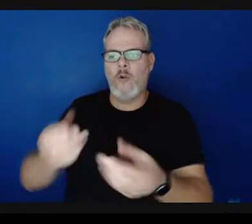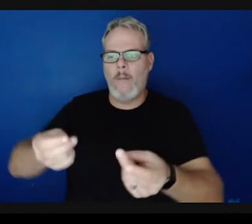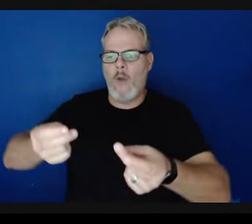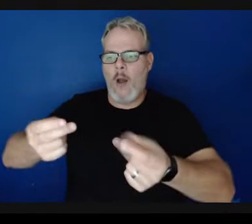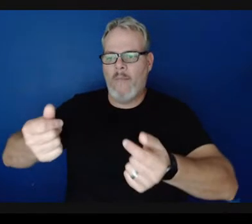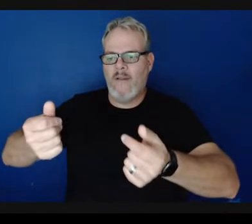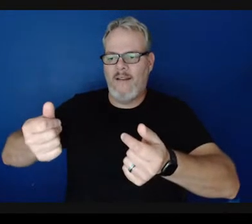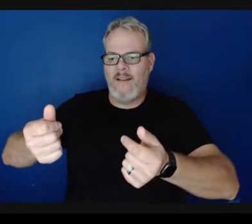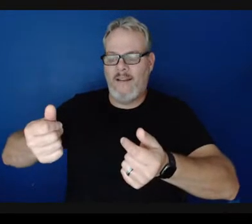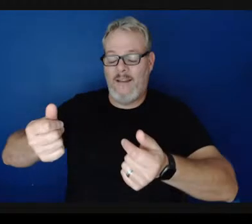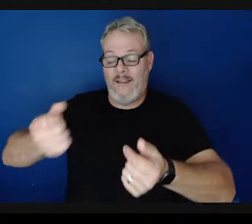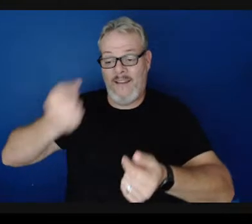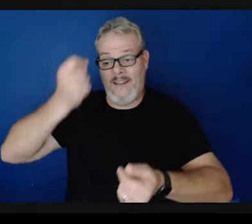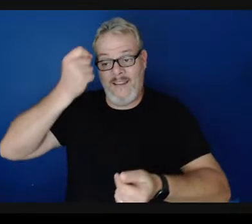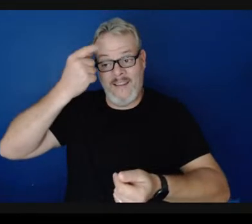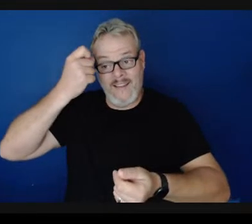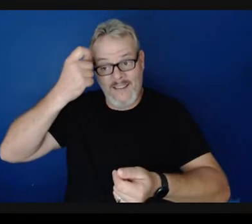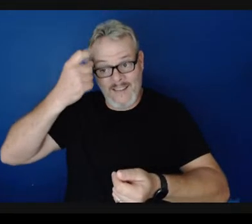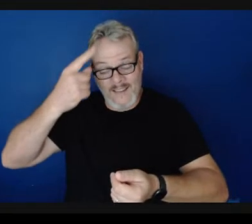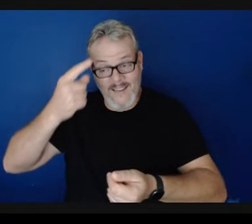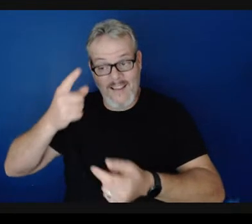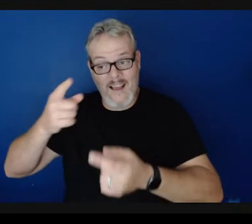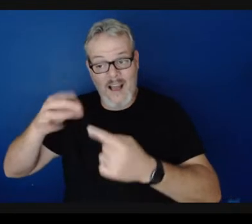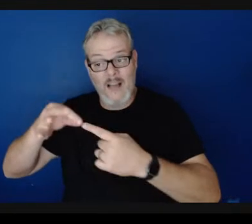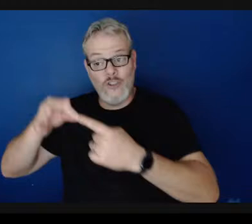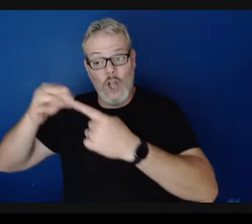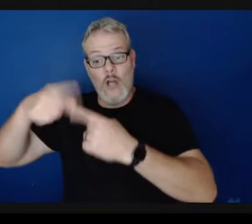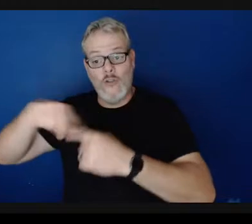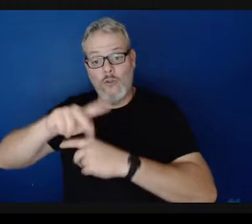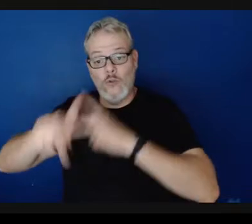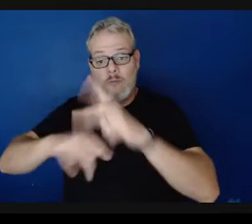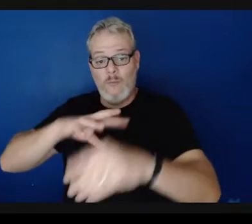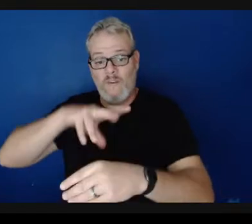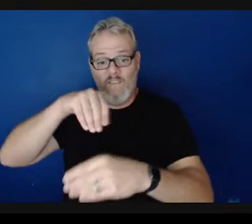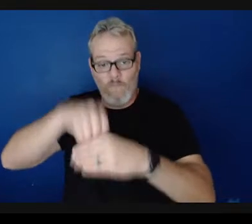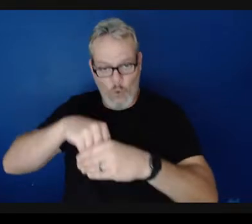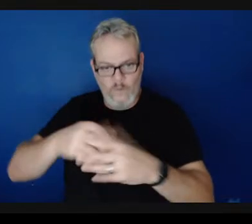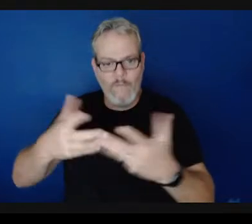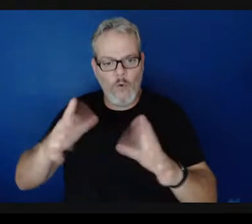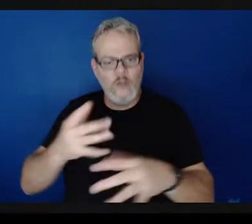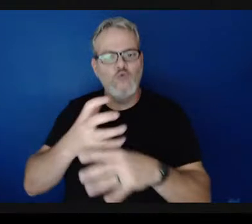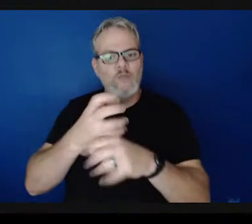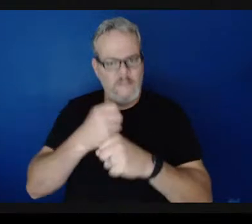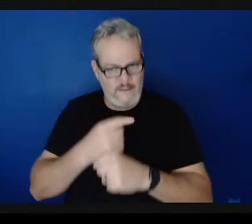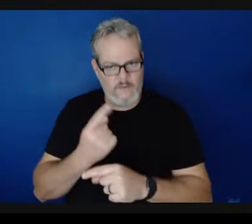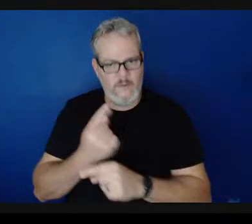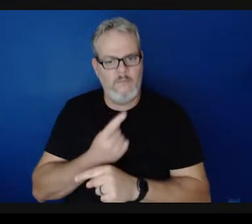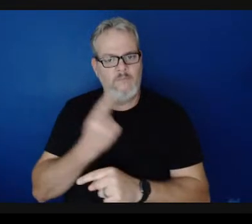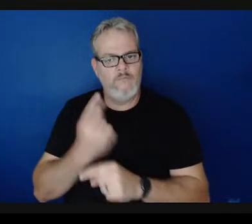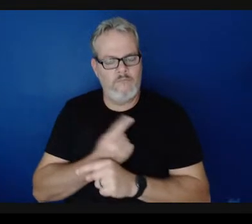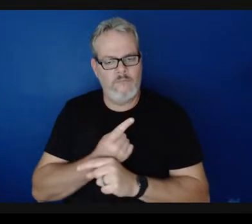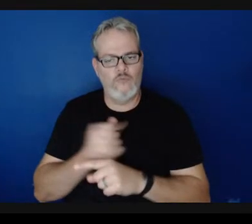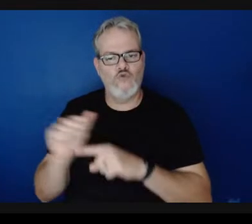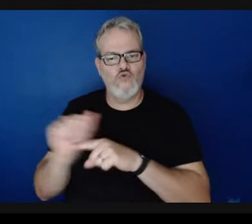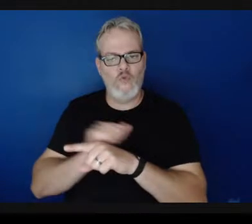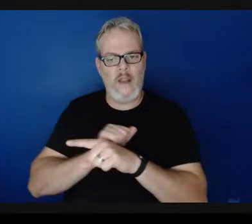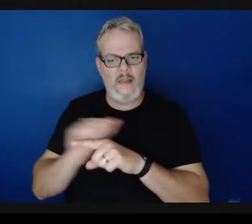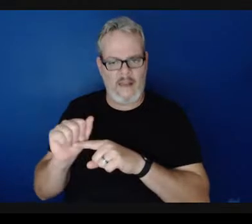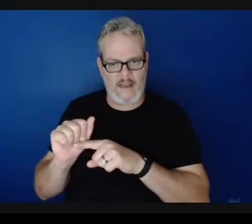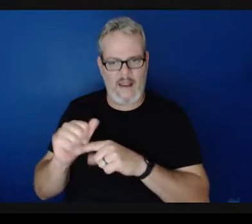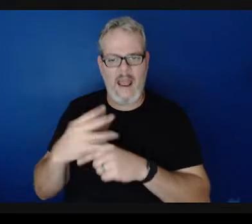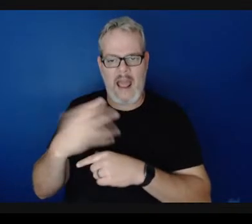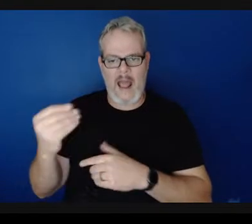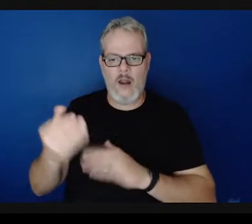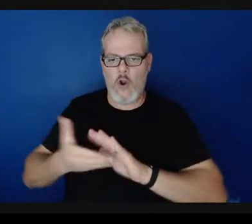caveats, as long as those involved have received required training, are operating within their area